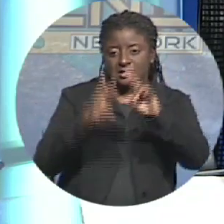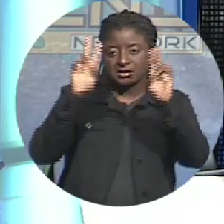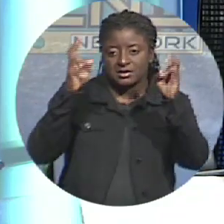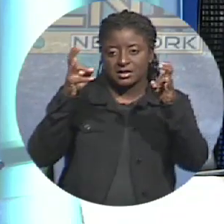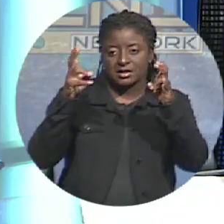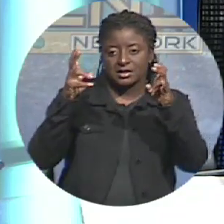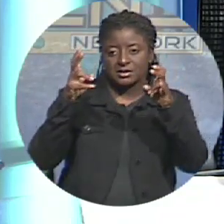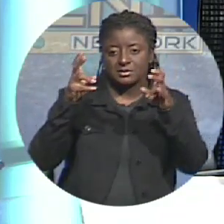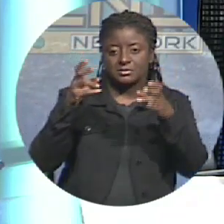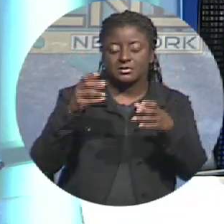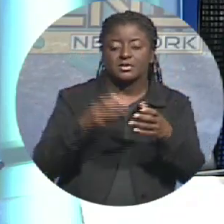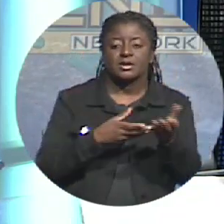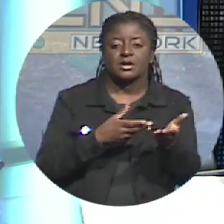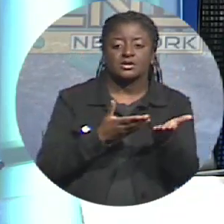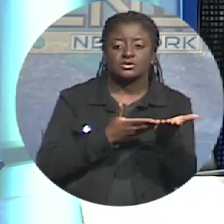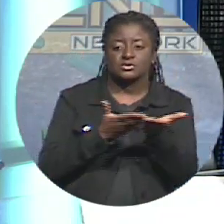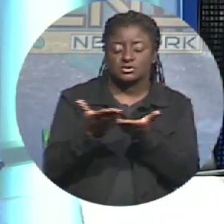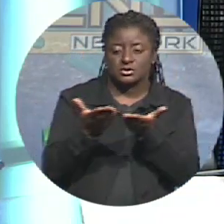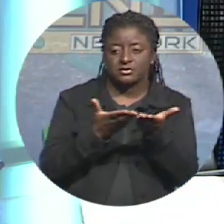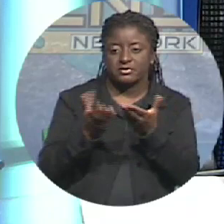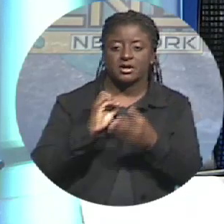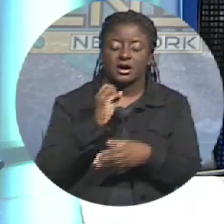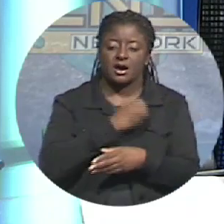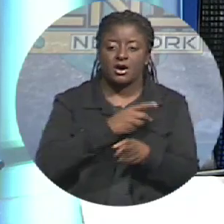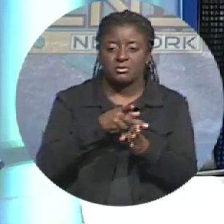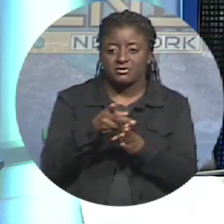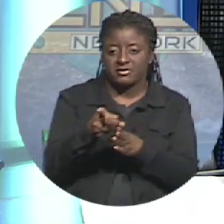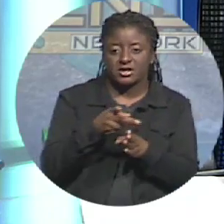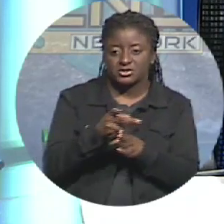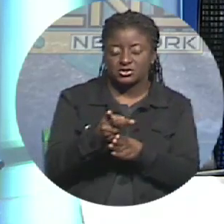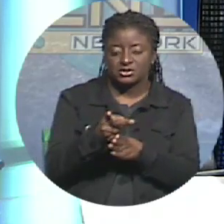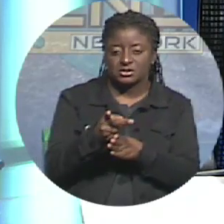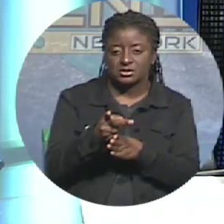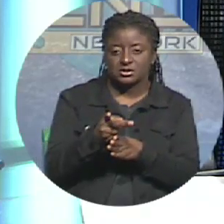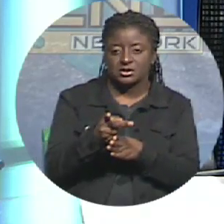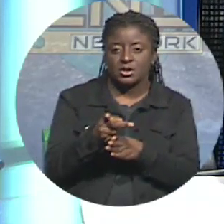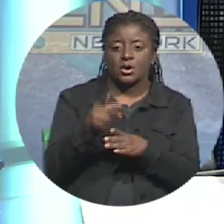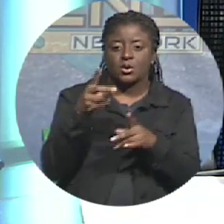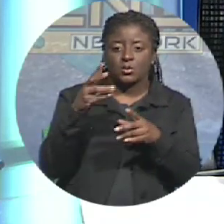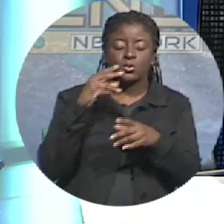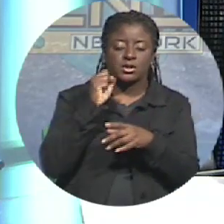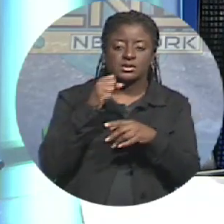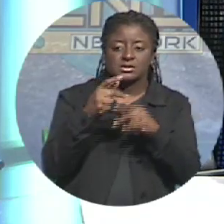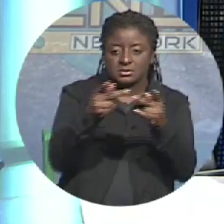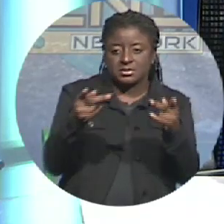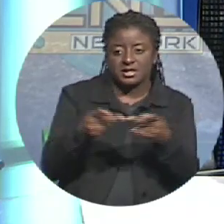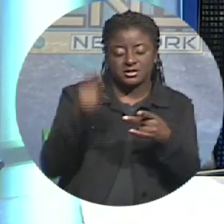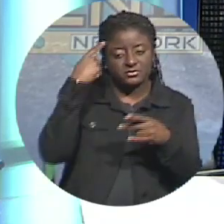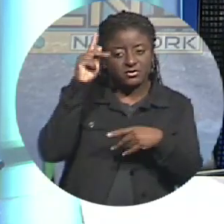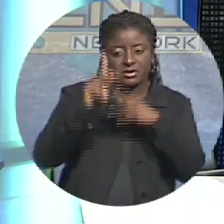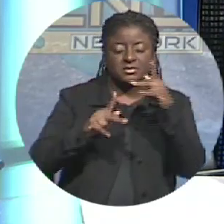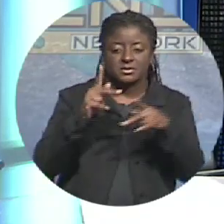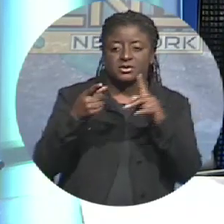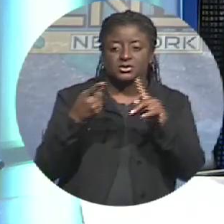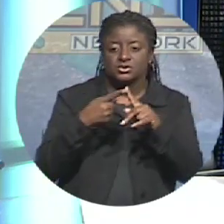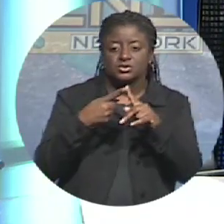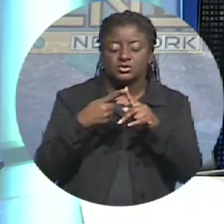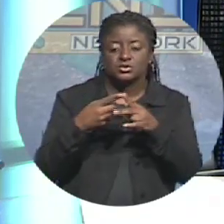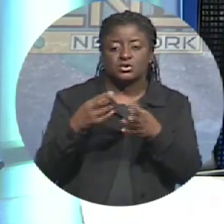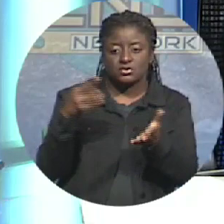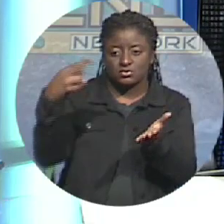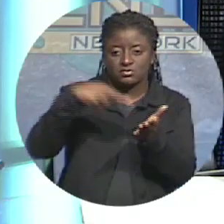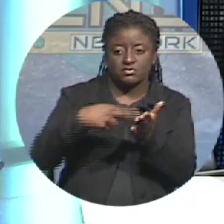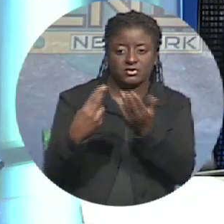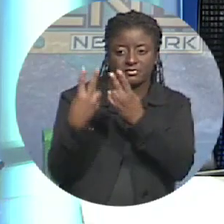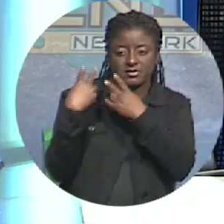Profession, Pioneering a Path to a Brighter Future, served as a platform for stakeholders to discuss and reflect upon achieving a common goal